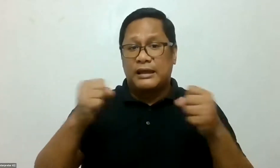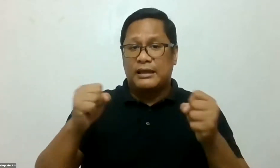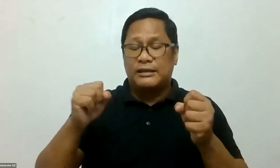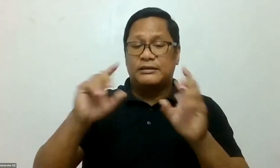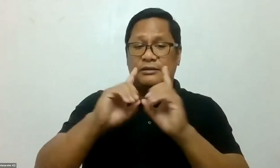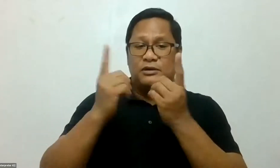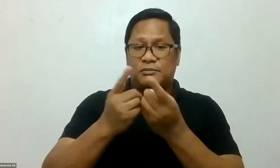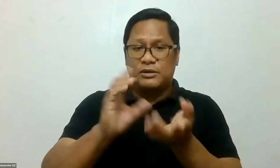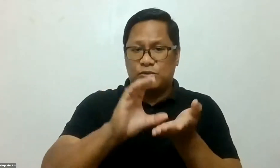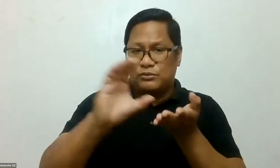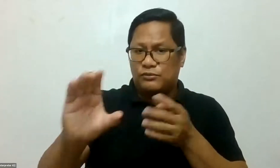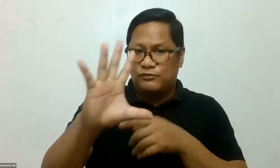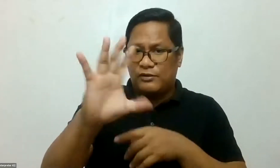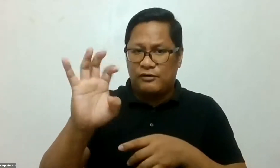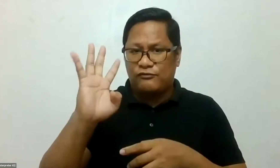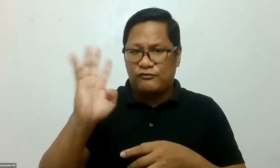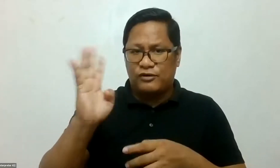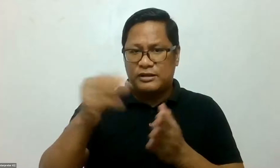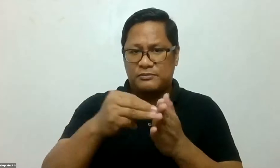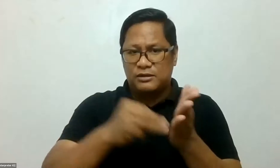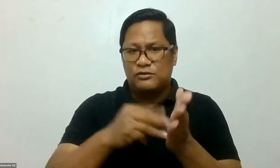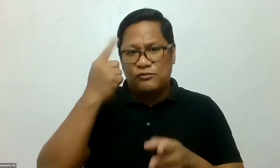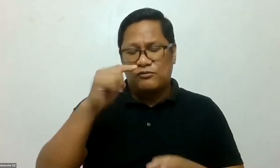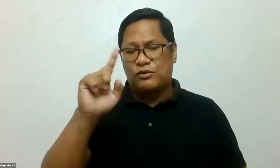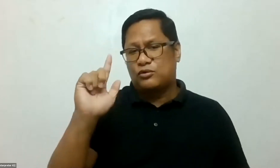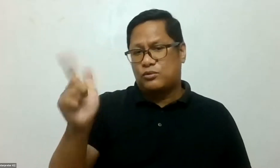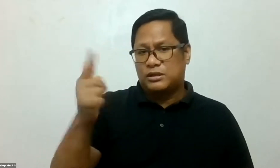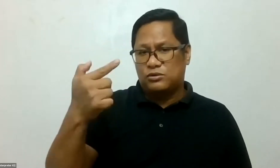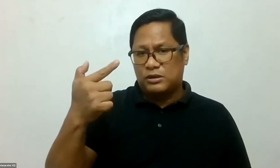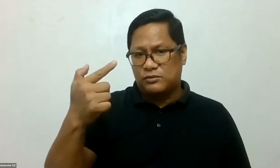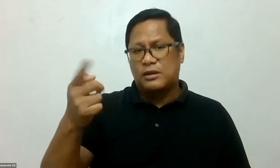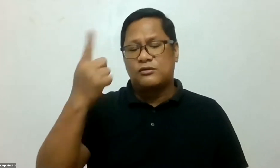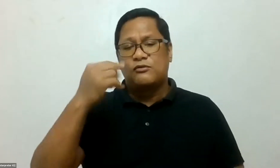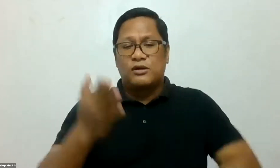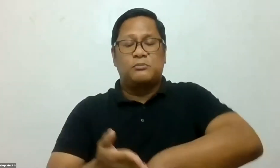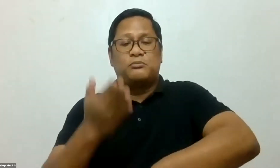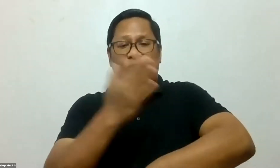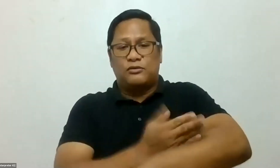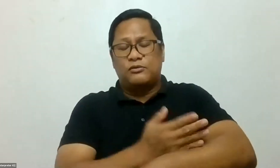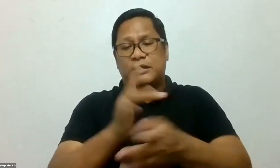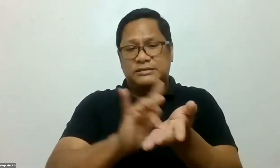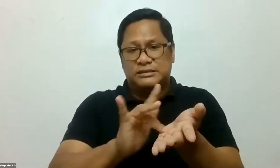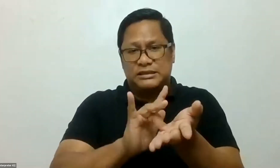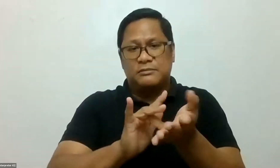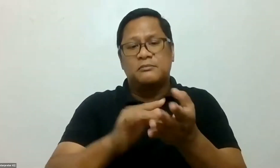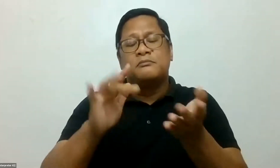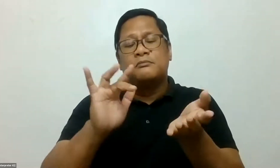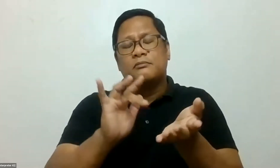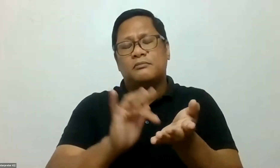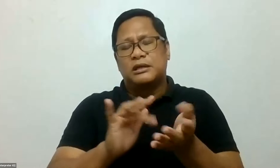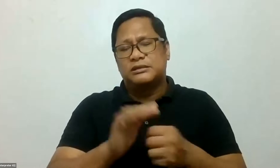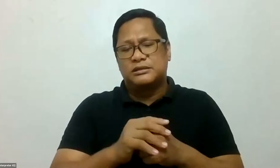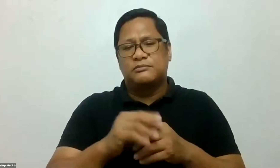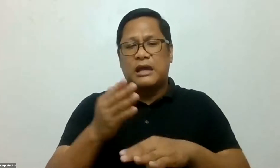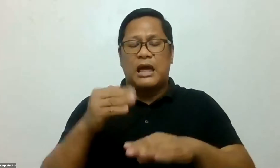allocated 540 million for 2021 to enhance existing medicines access programs. He also mentioned,